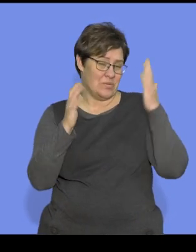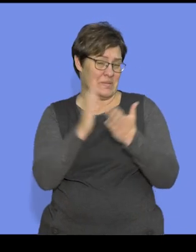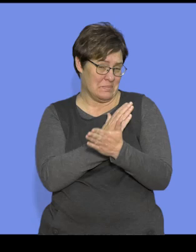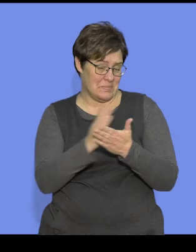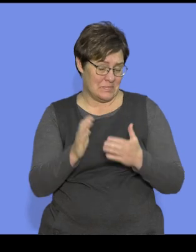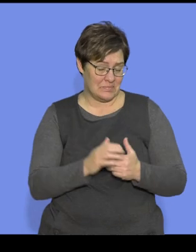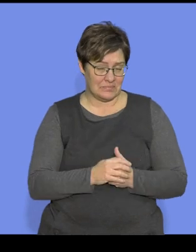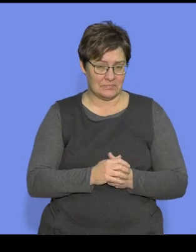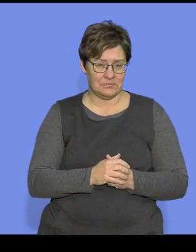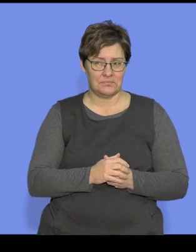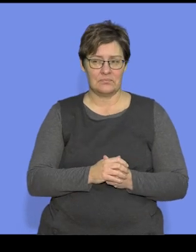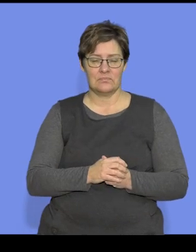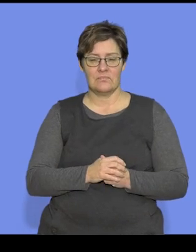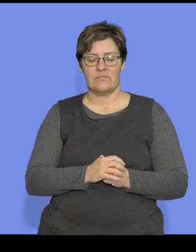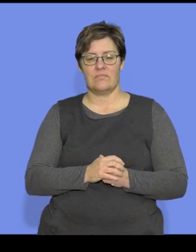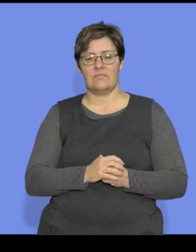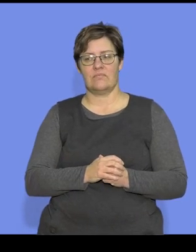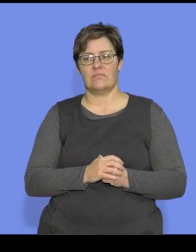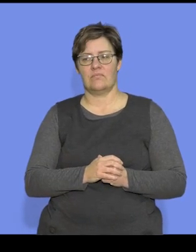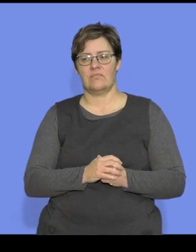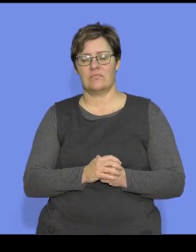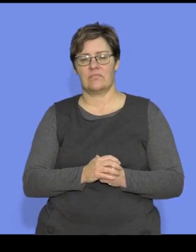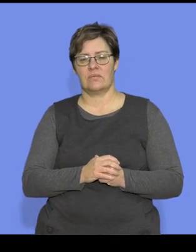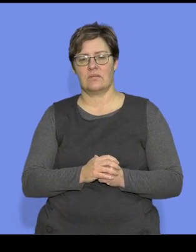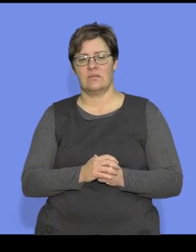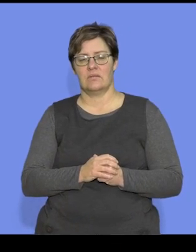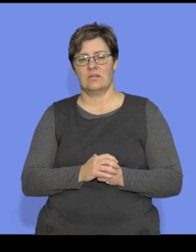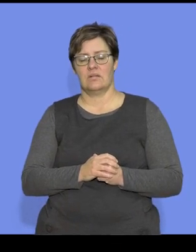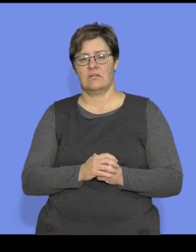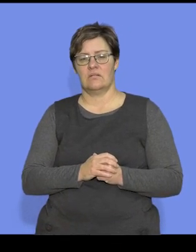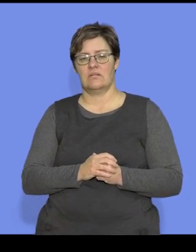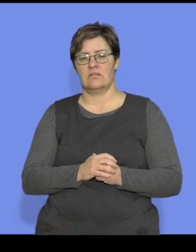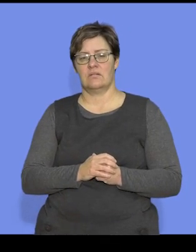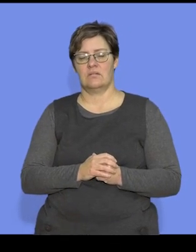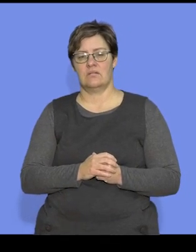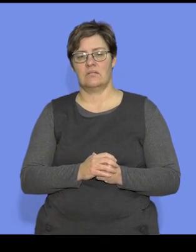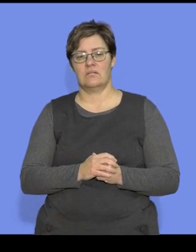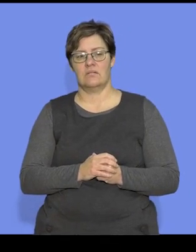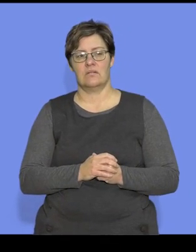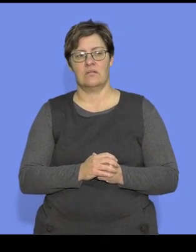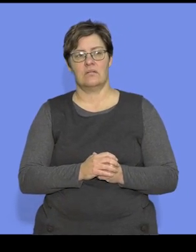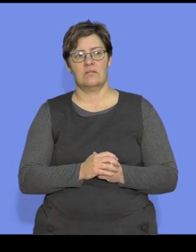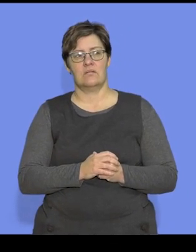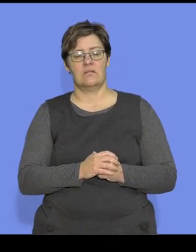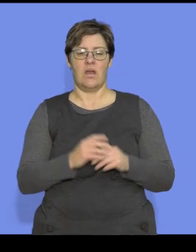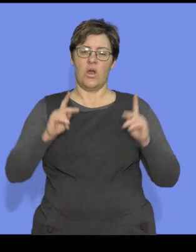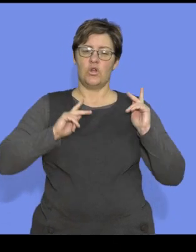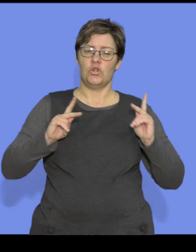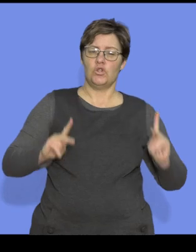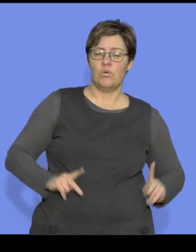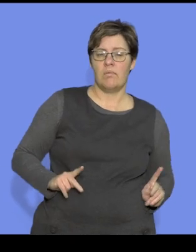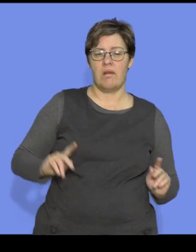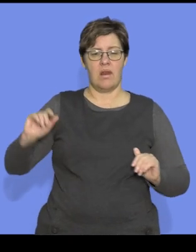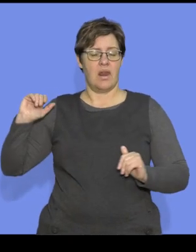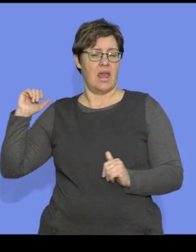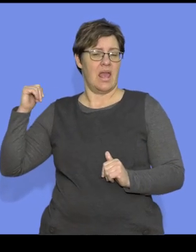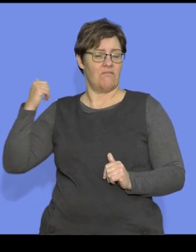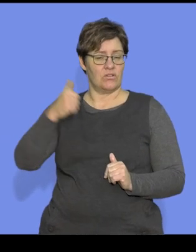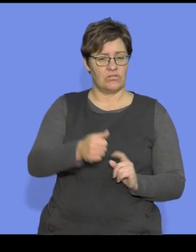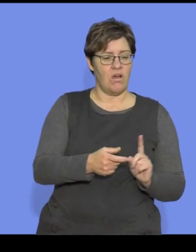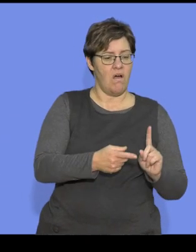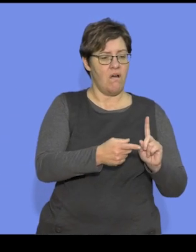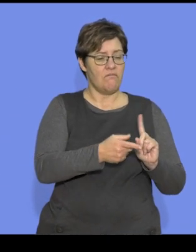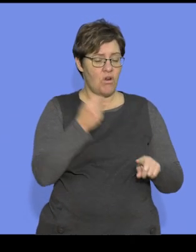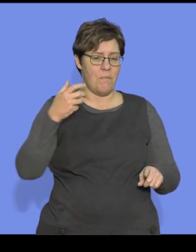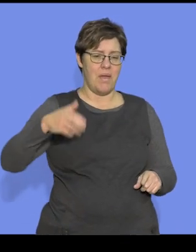confusing. So guys, when we look at, right, this whole human evolution